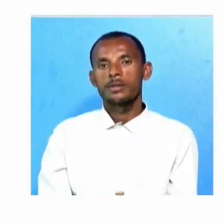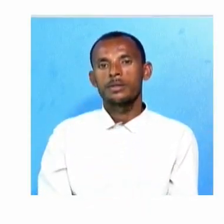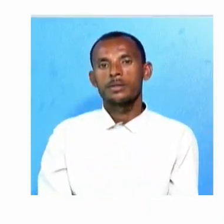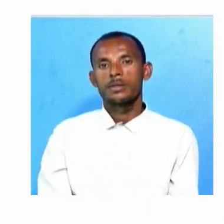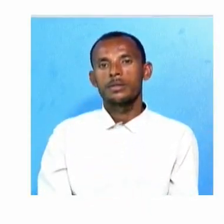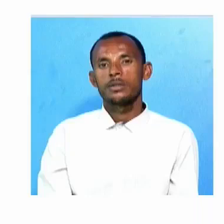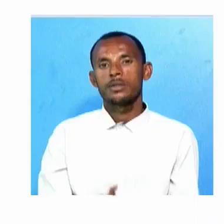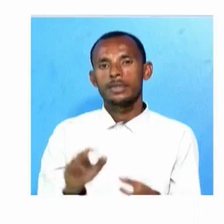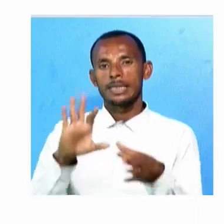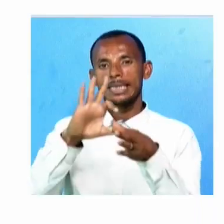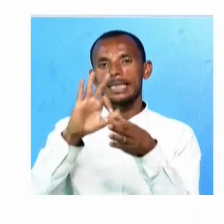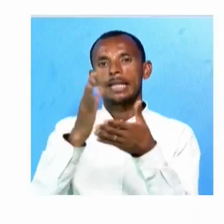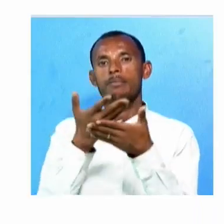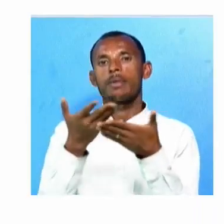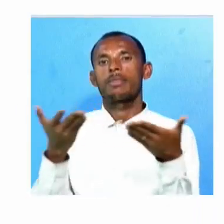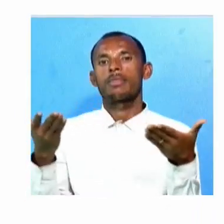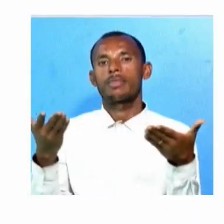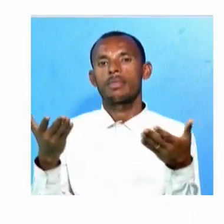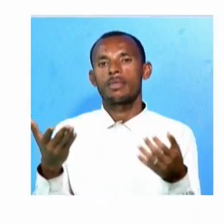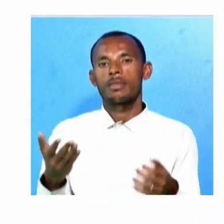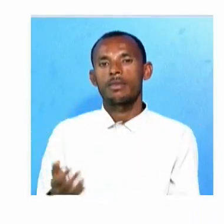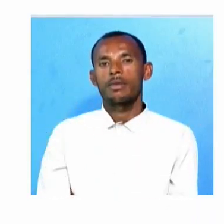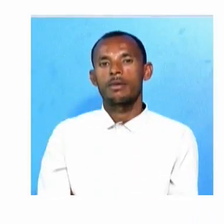the following statements